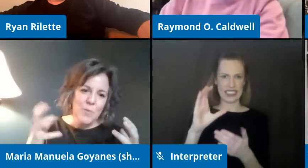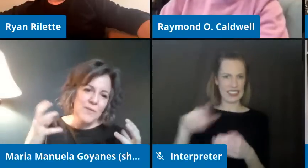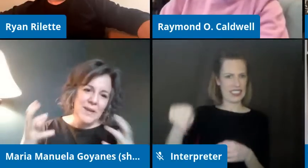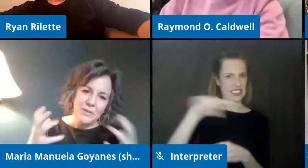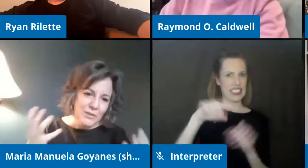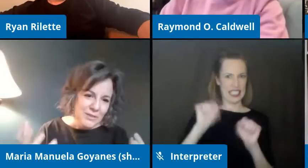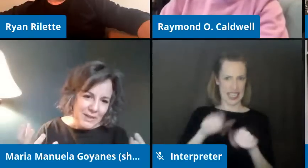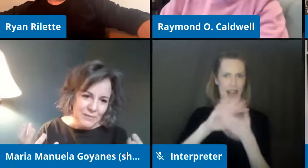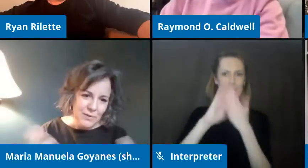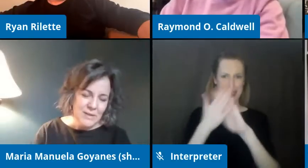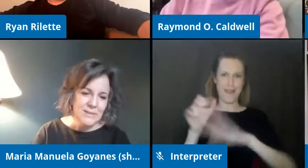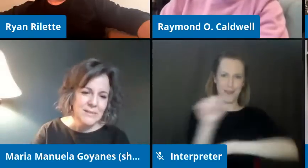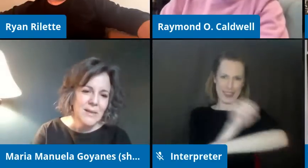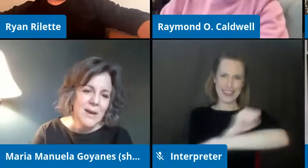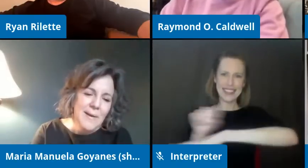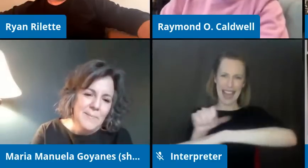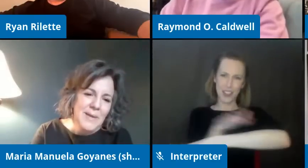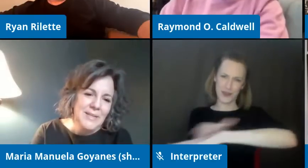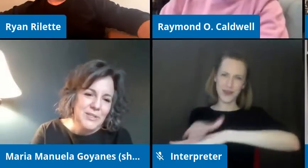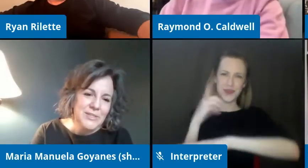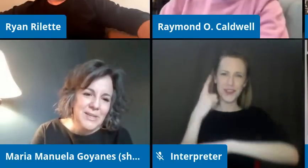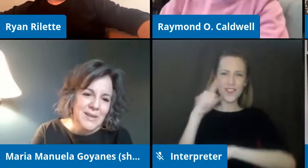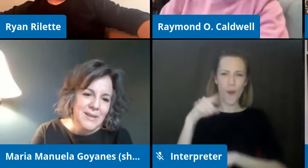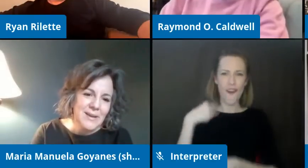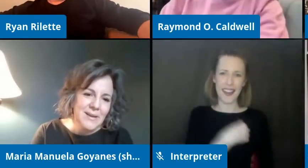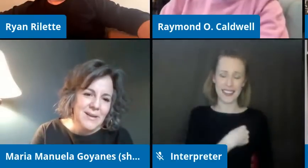thinking about what that could look like for us.